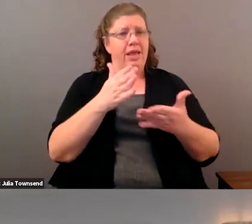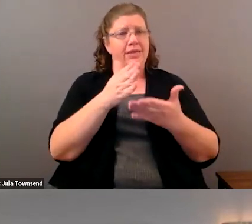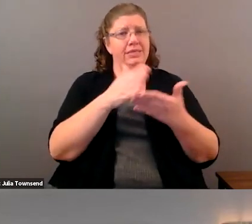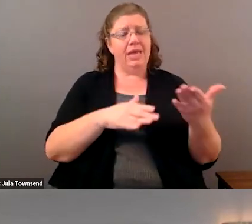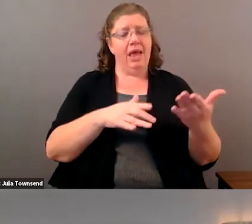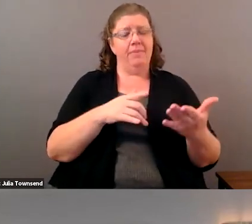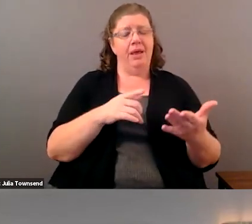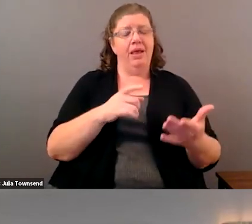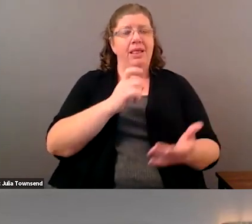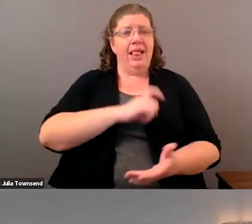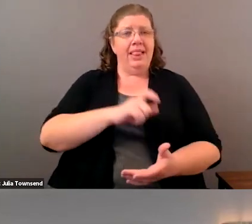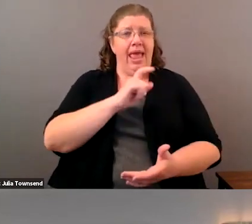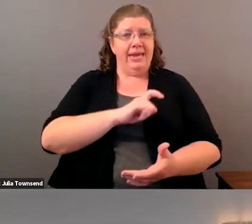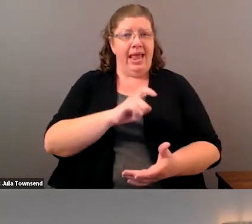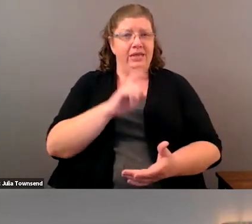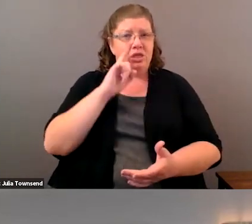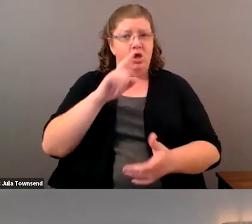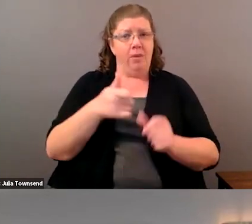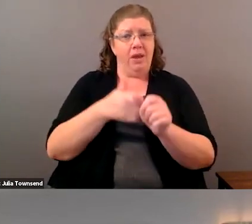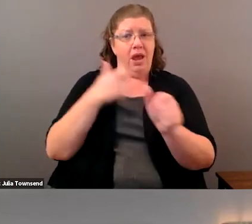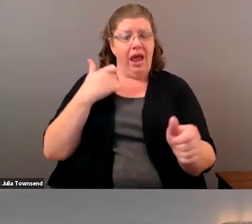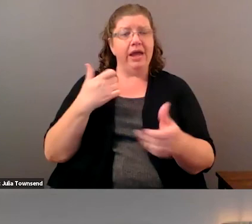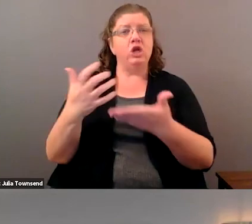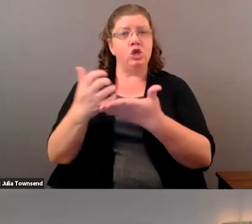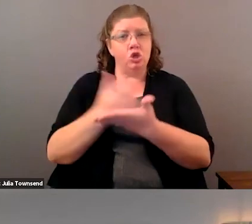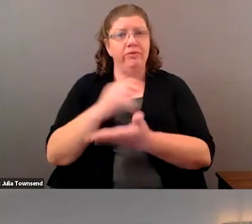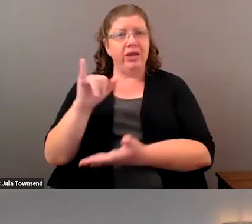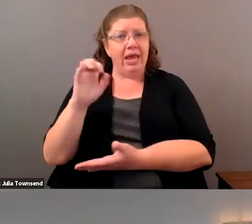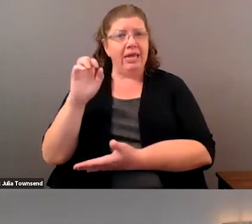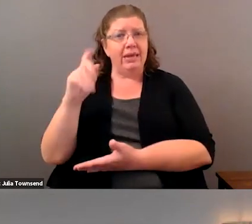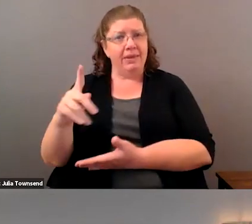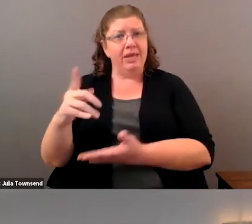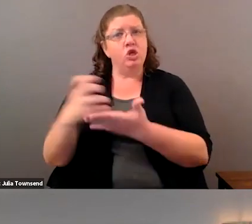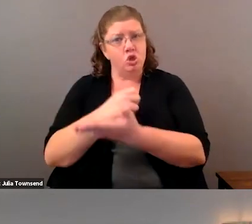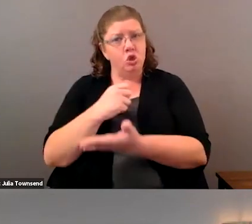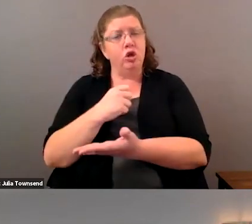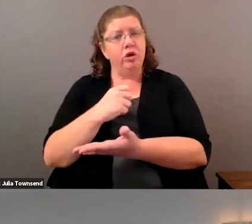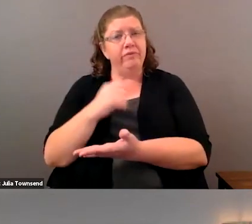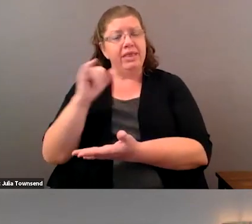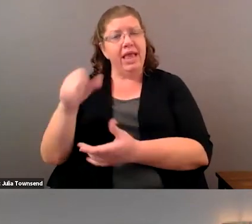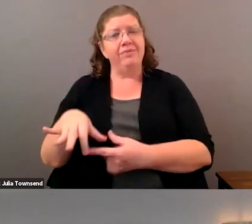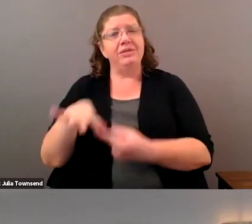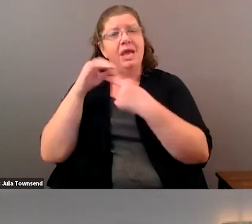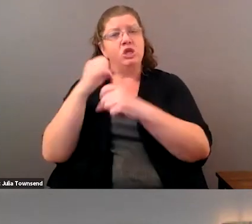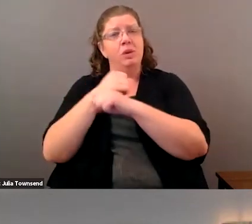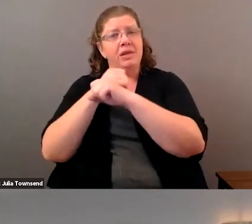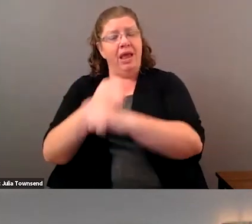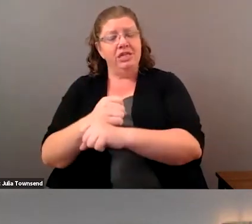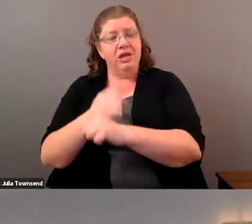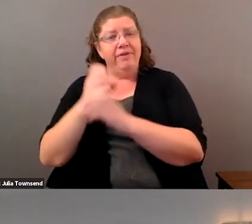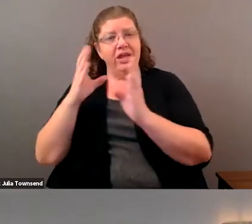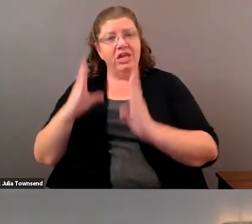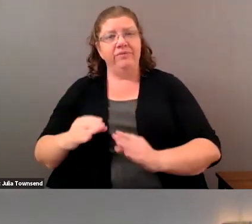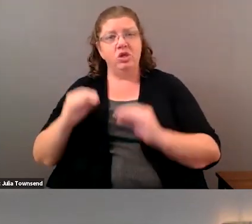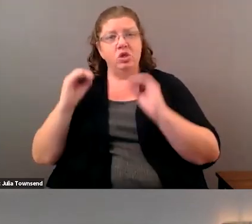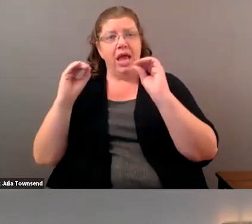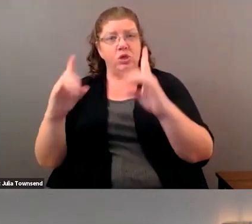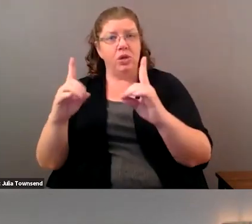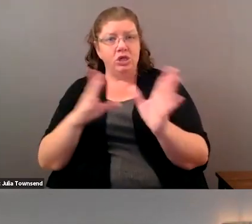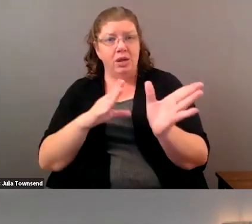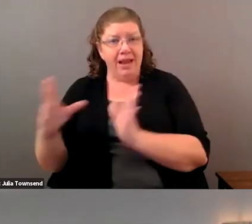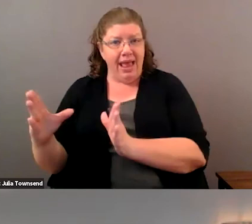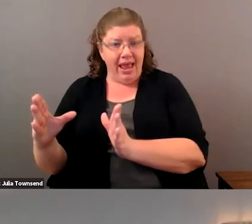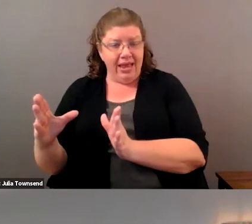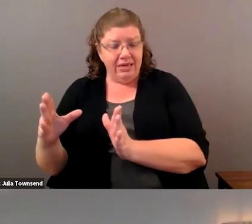who are behind do deserve an IEP, and that gives them special protection, individual education plan. And